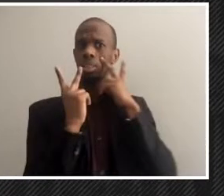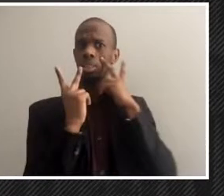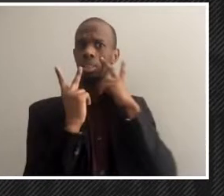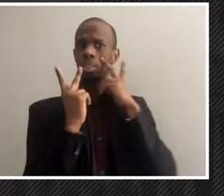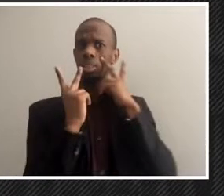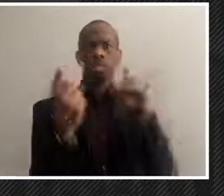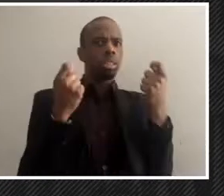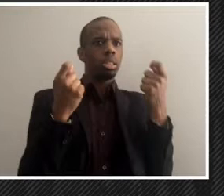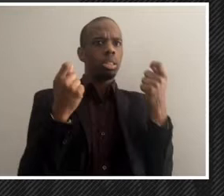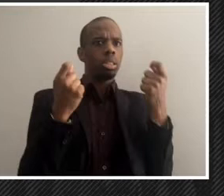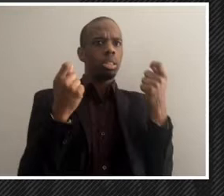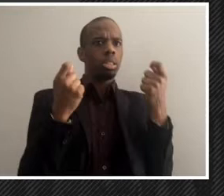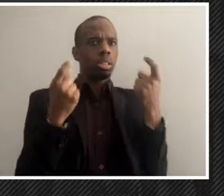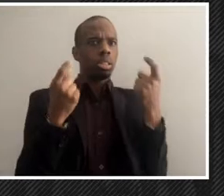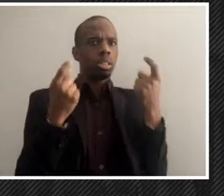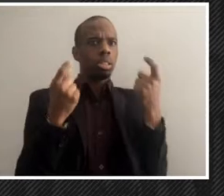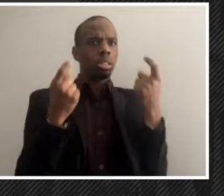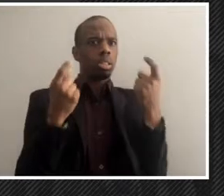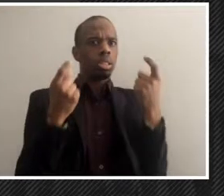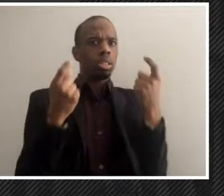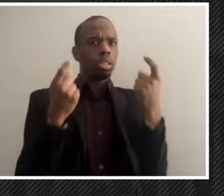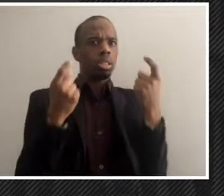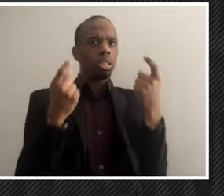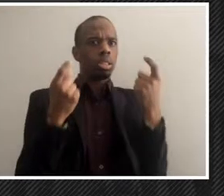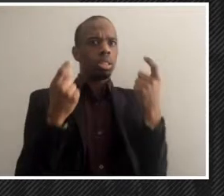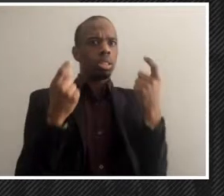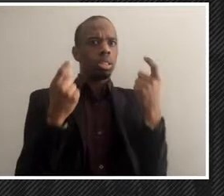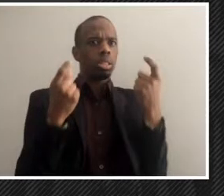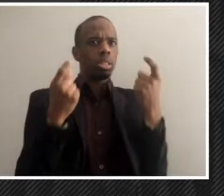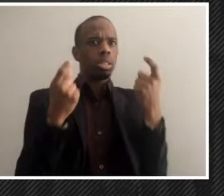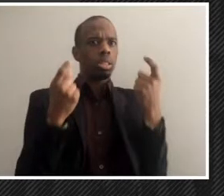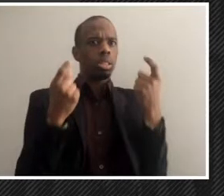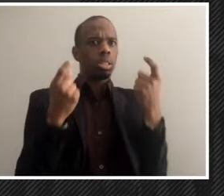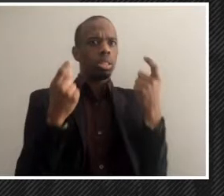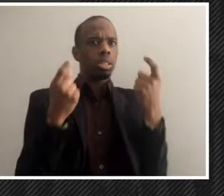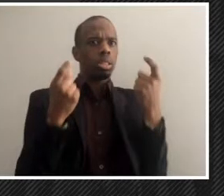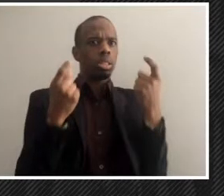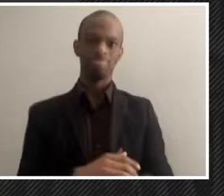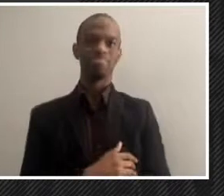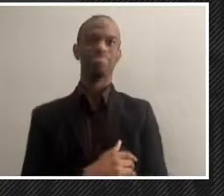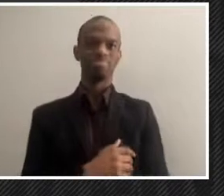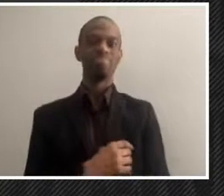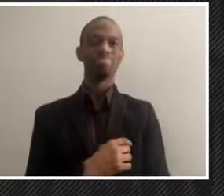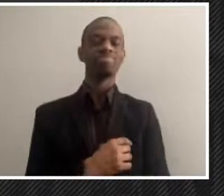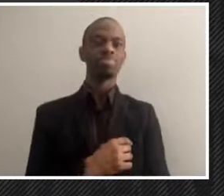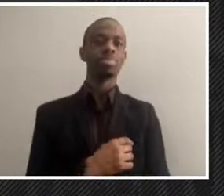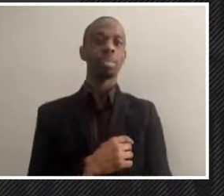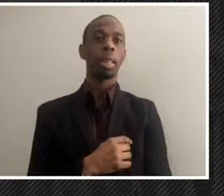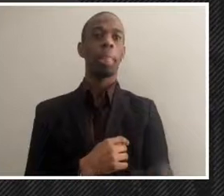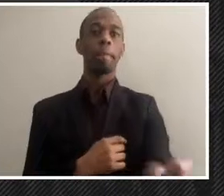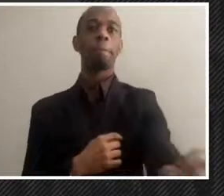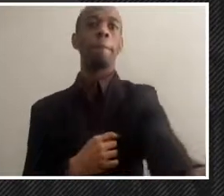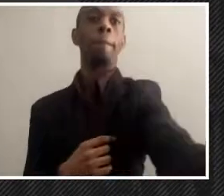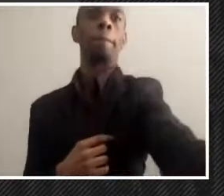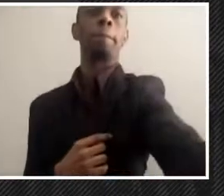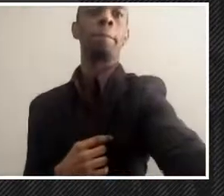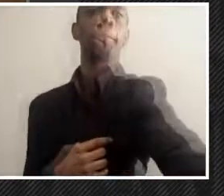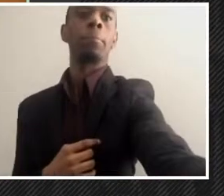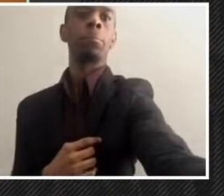folks were had their notebooks and was taking down notes, because Crystal just dropped some real wisdom on